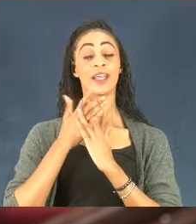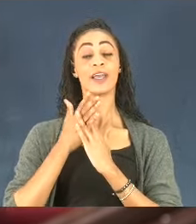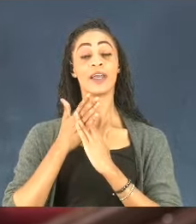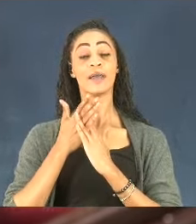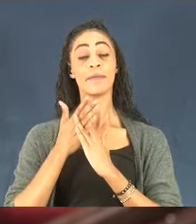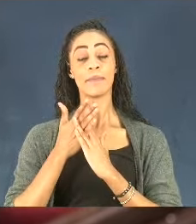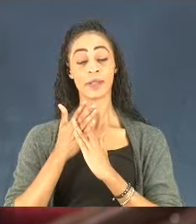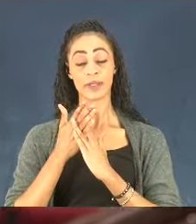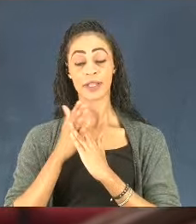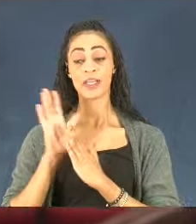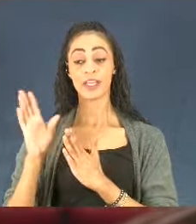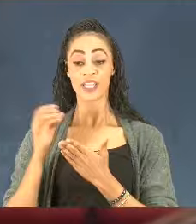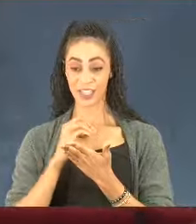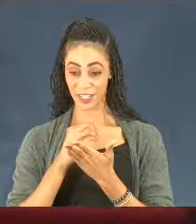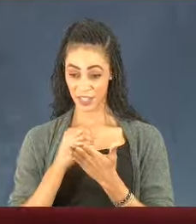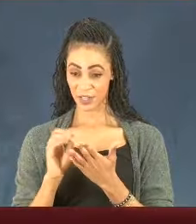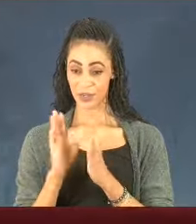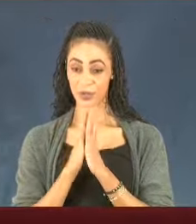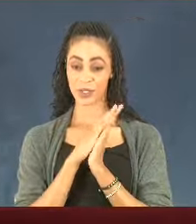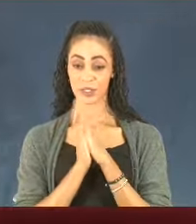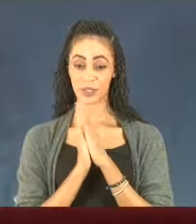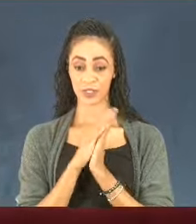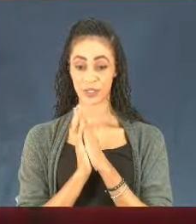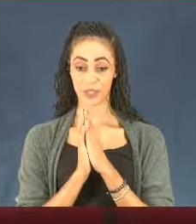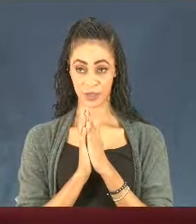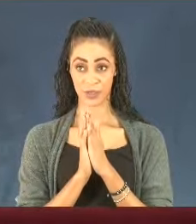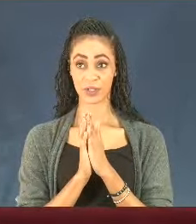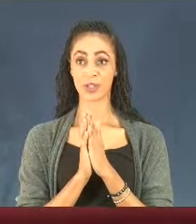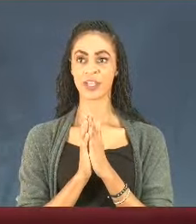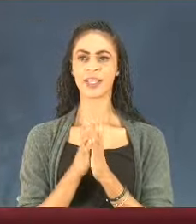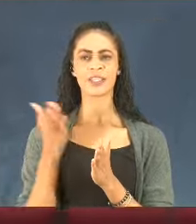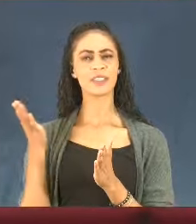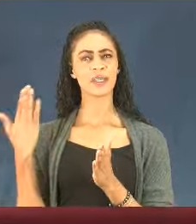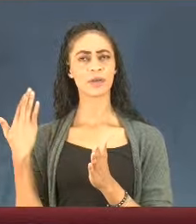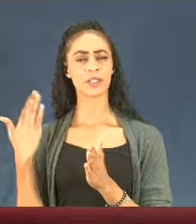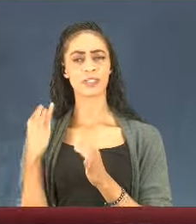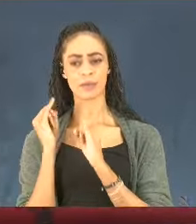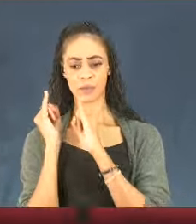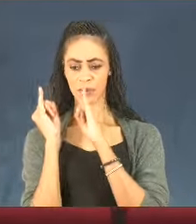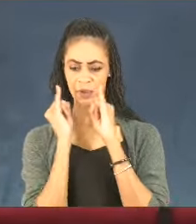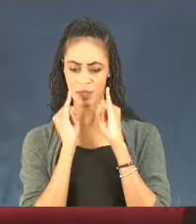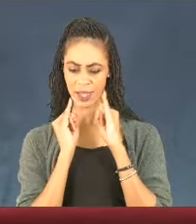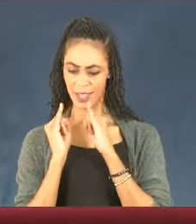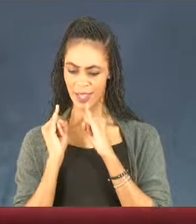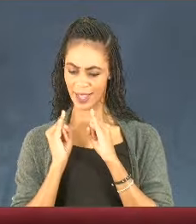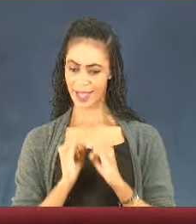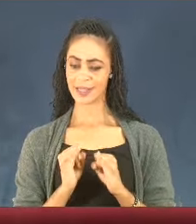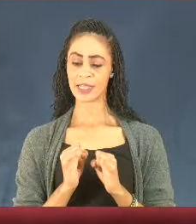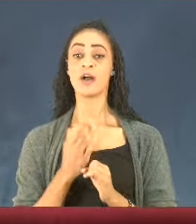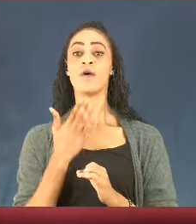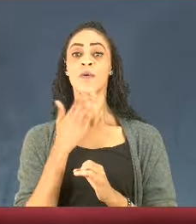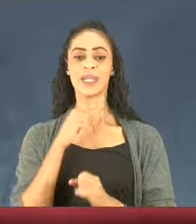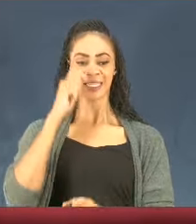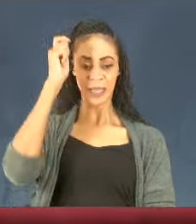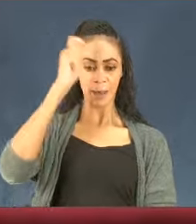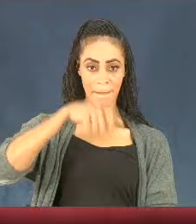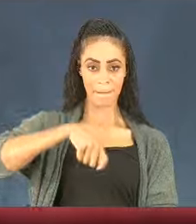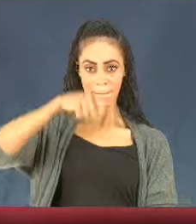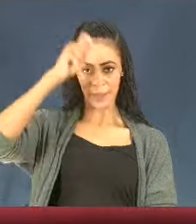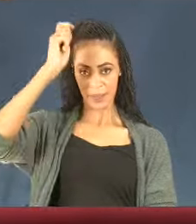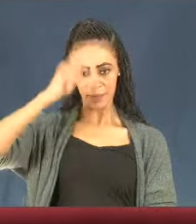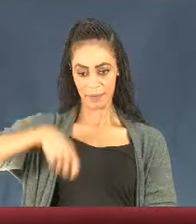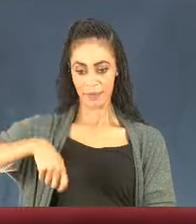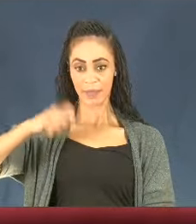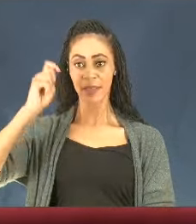story called The Leaf of Nigel. And this is basically the story. There was an artist that wanted to paint this beautiful tree. Kind of the